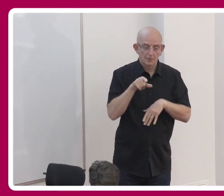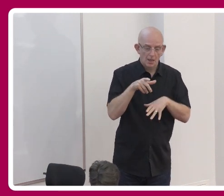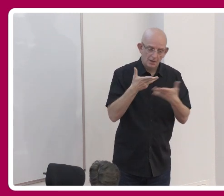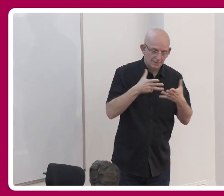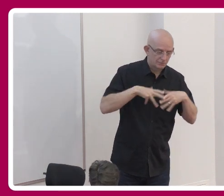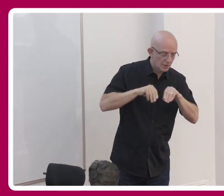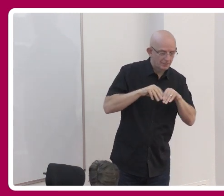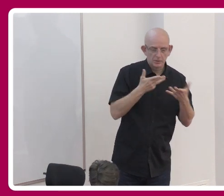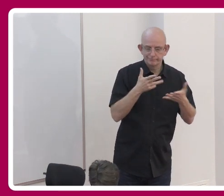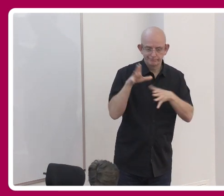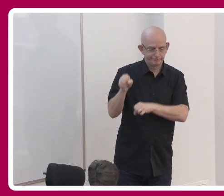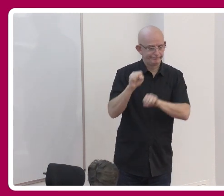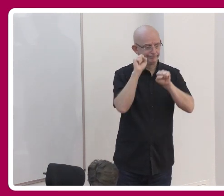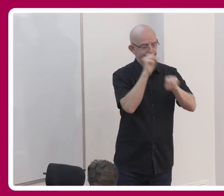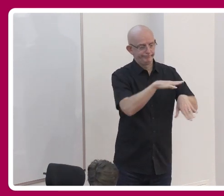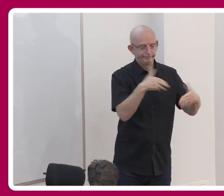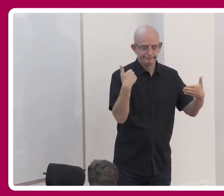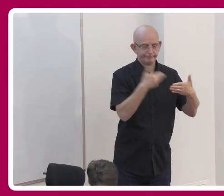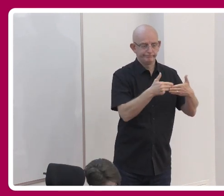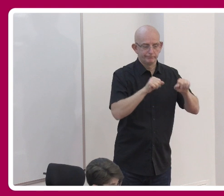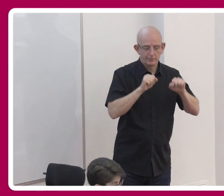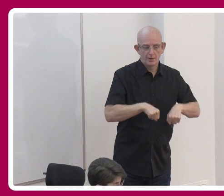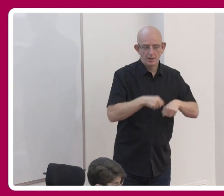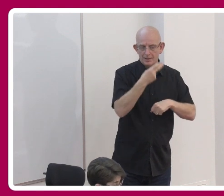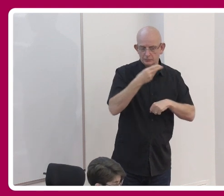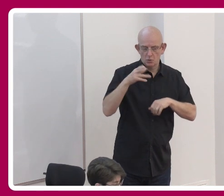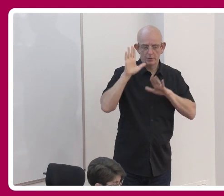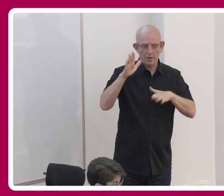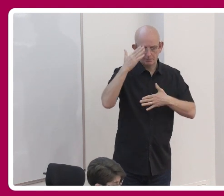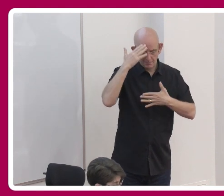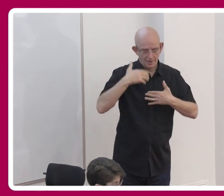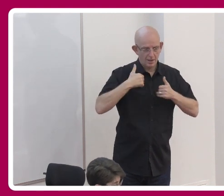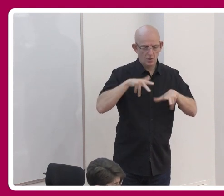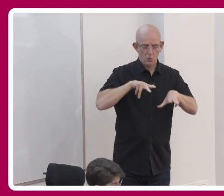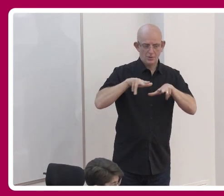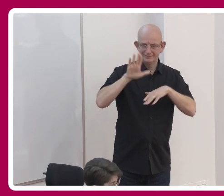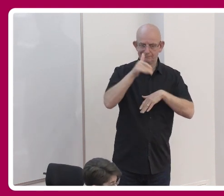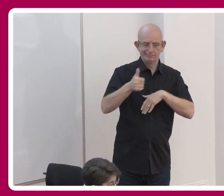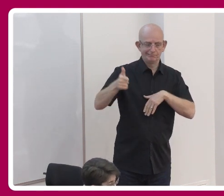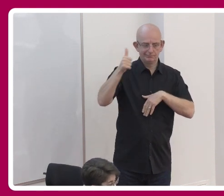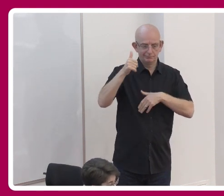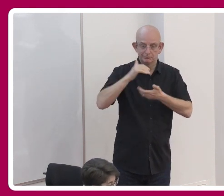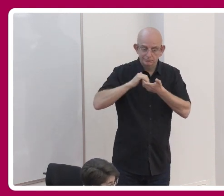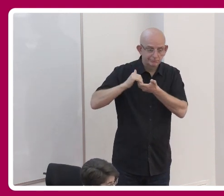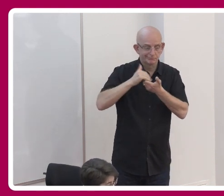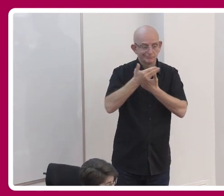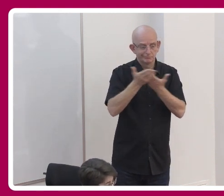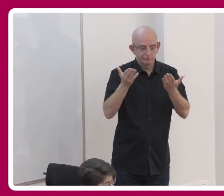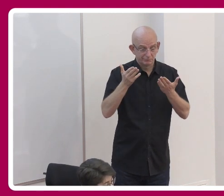court recently, I think it was last year, challenging this provision. And the end result is that